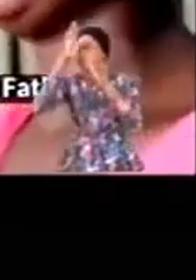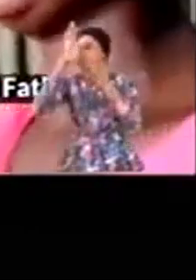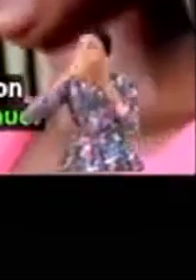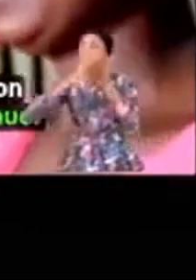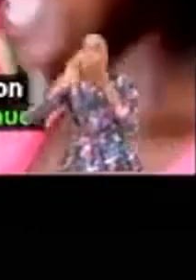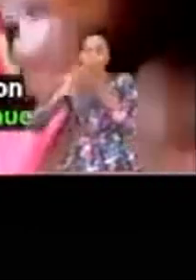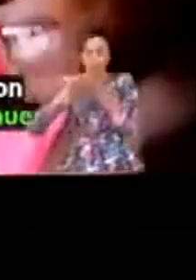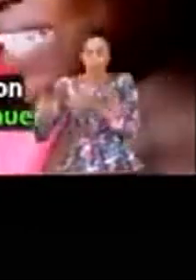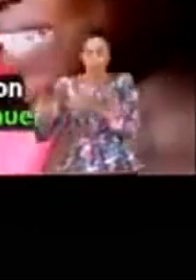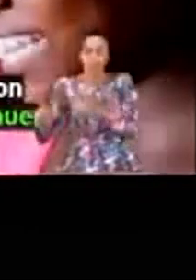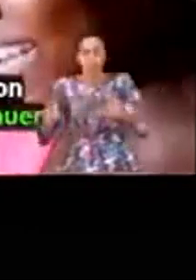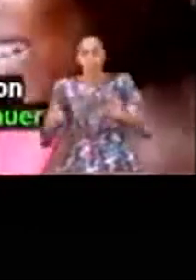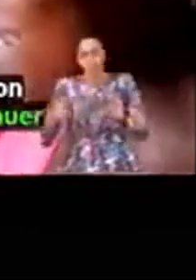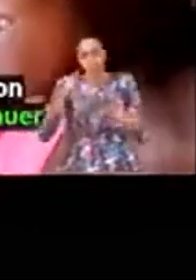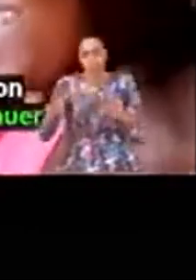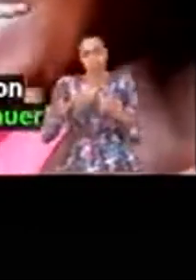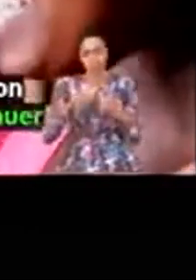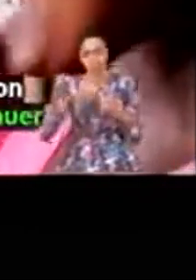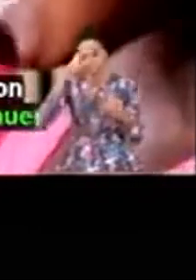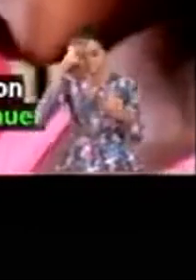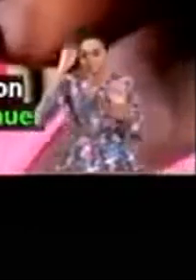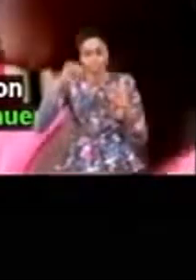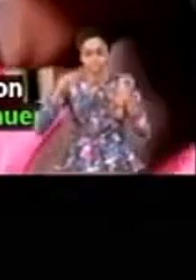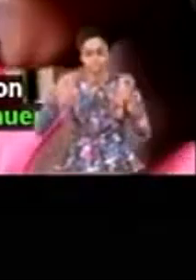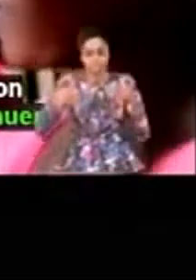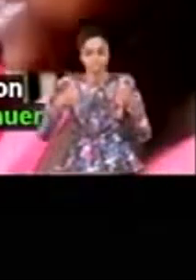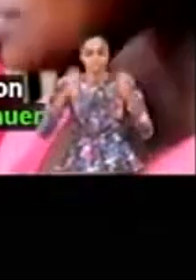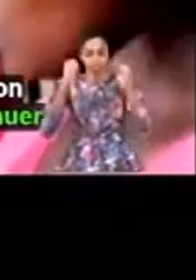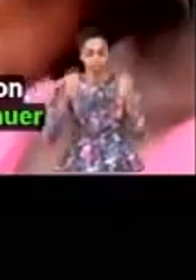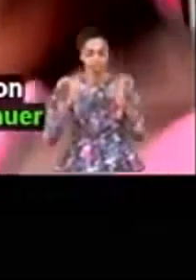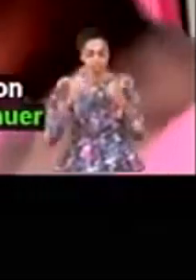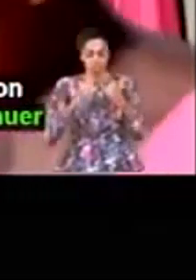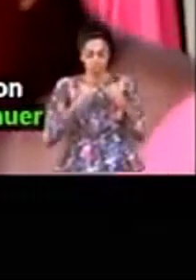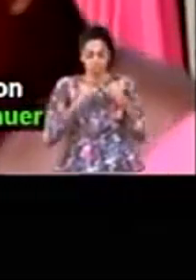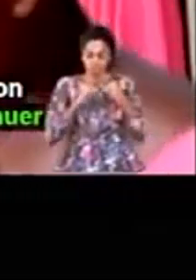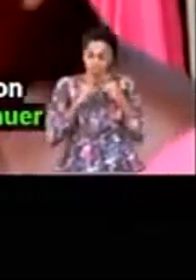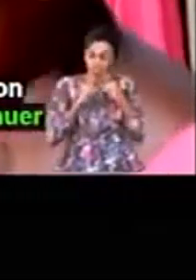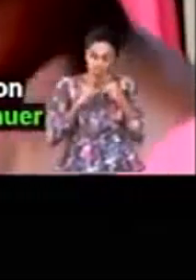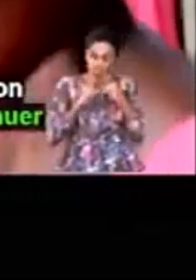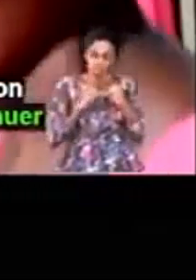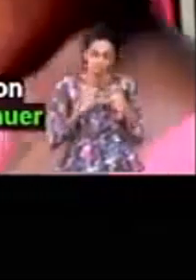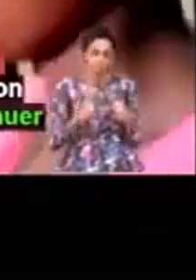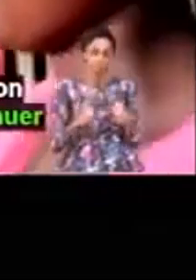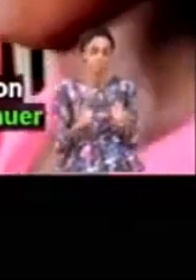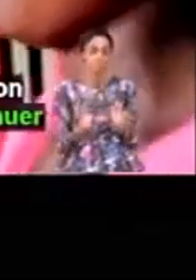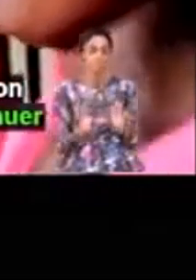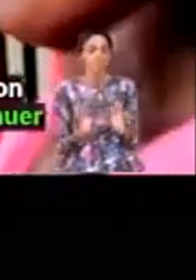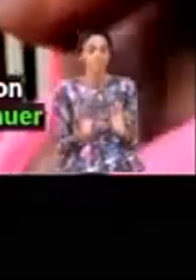Father. Then he can give the strength to carry